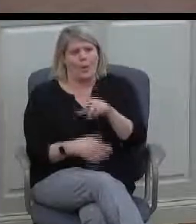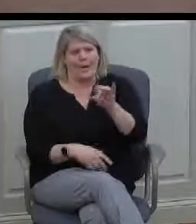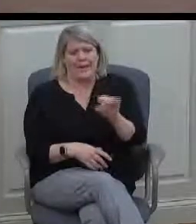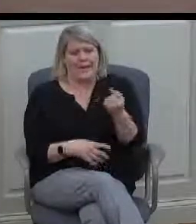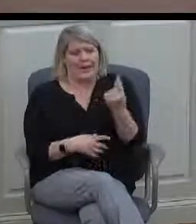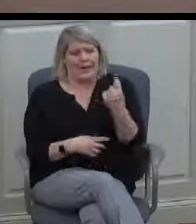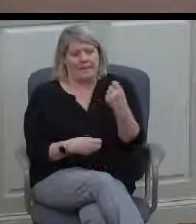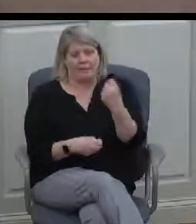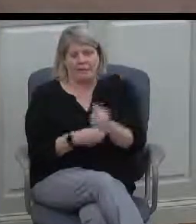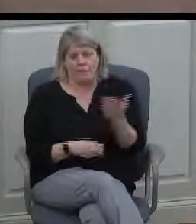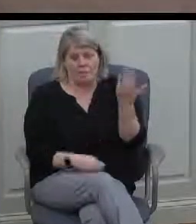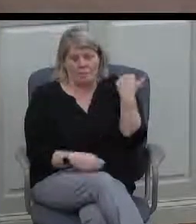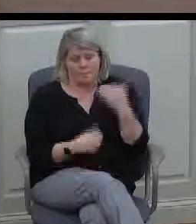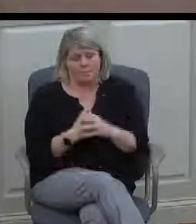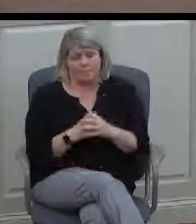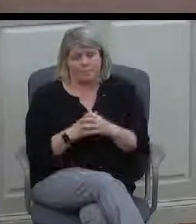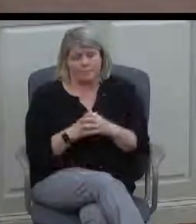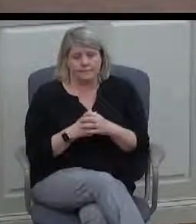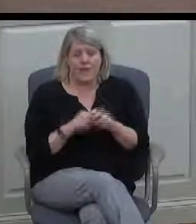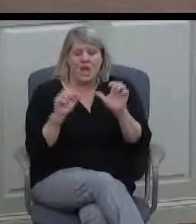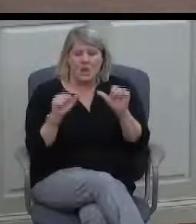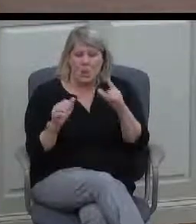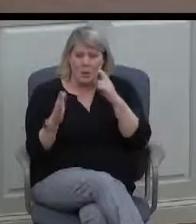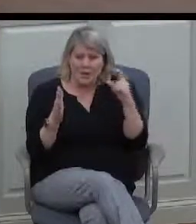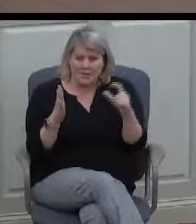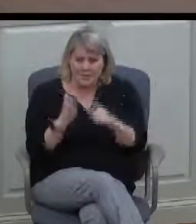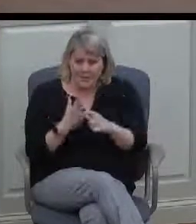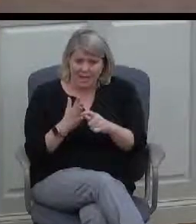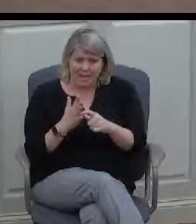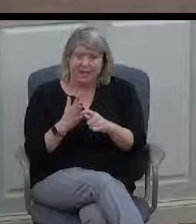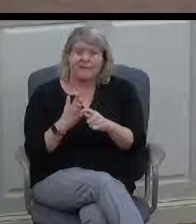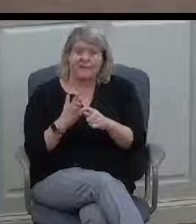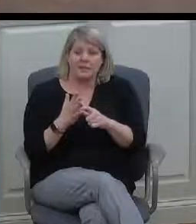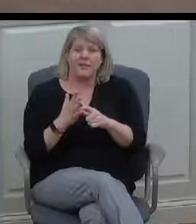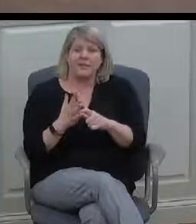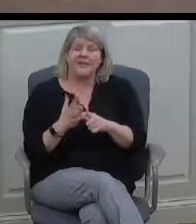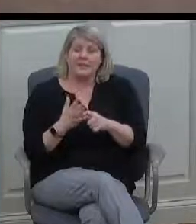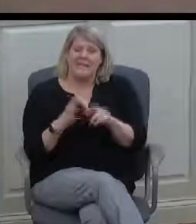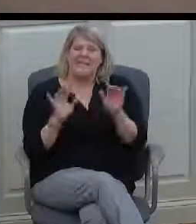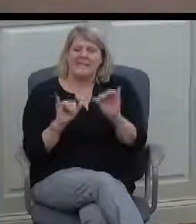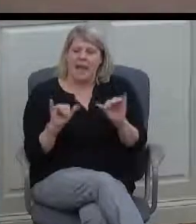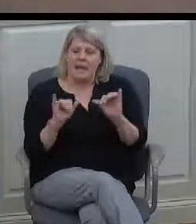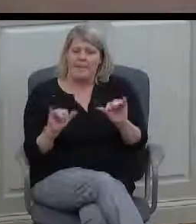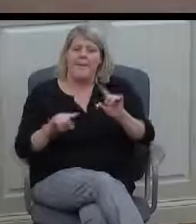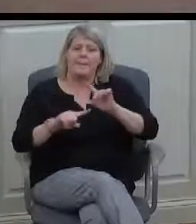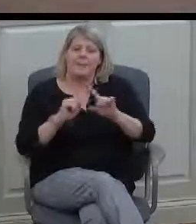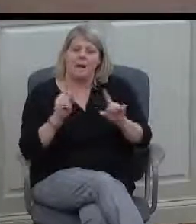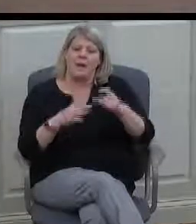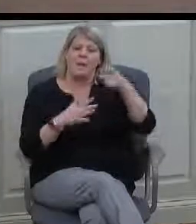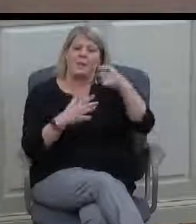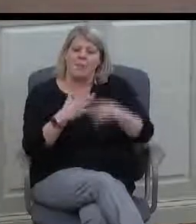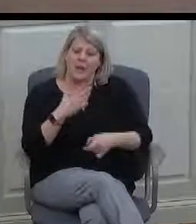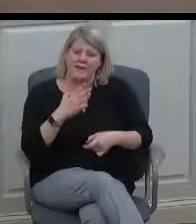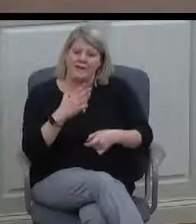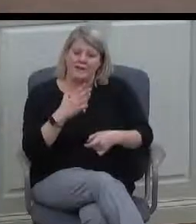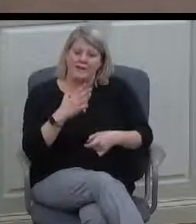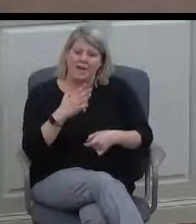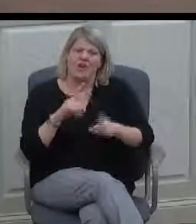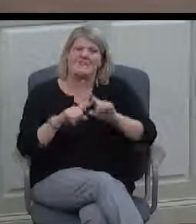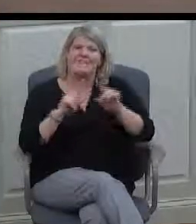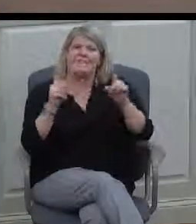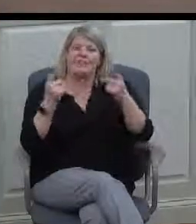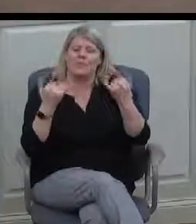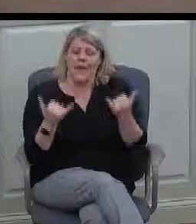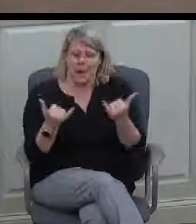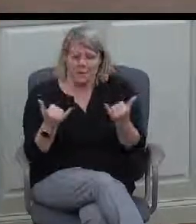ago. As you can see, they bid it in a similar fashion, but their prices are very different. I